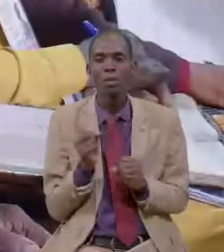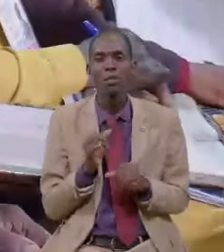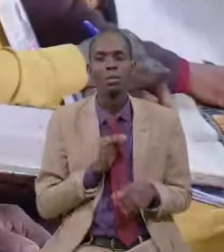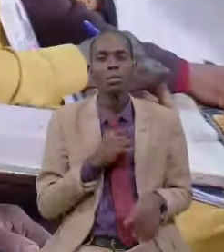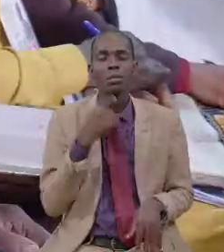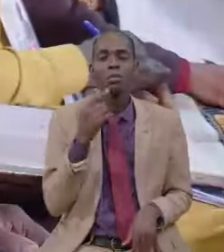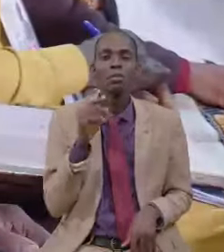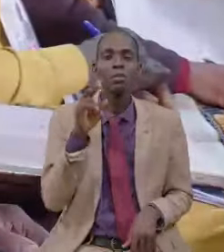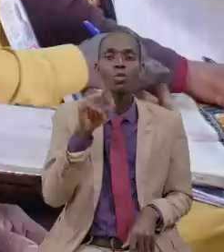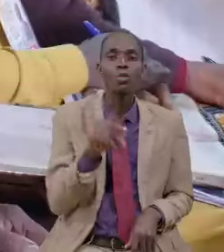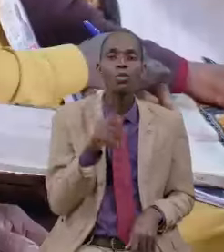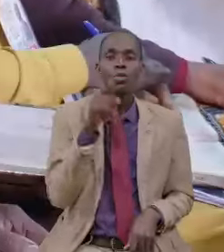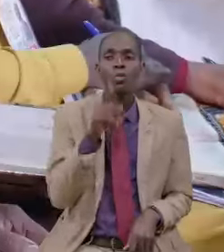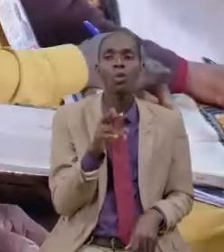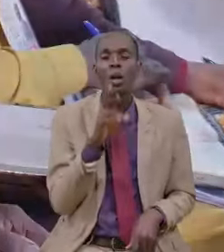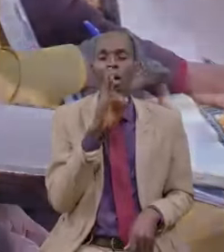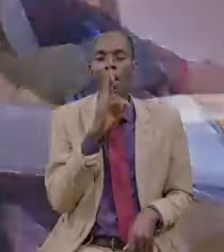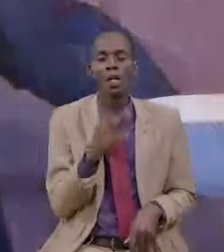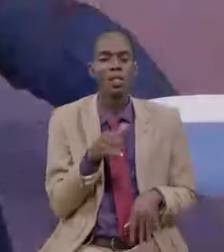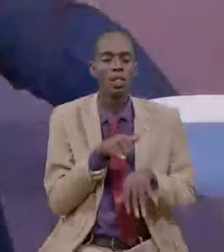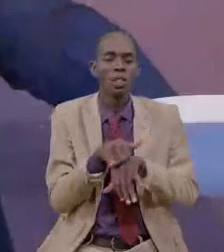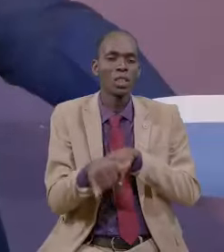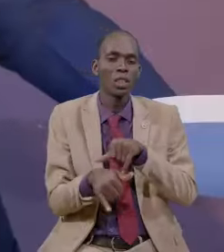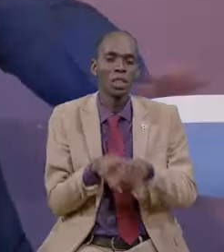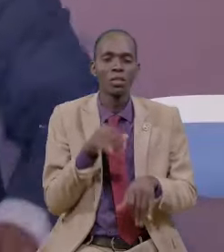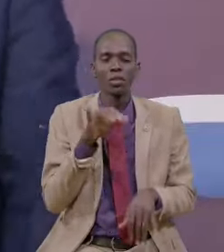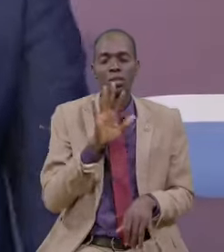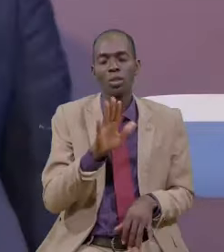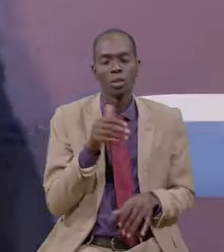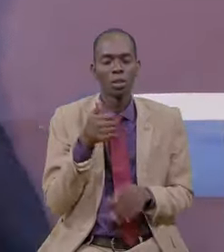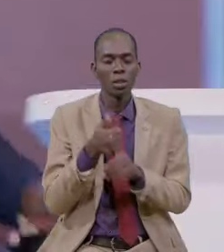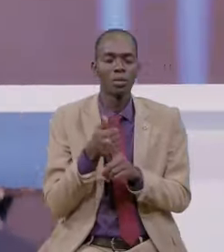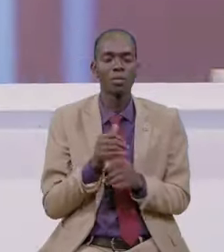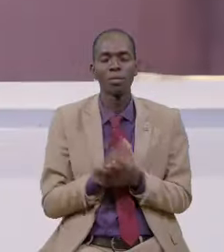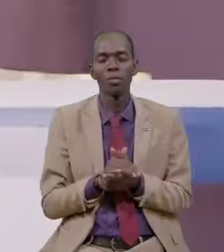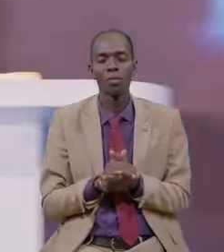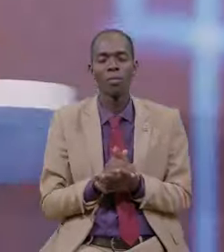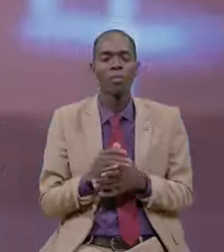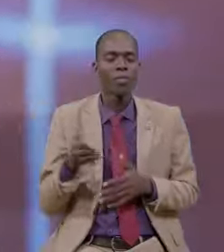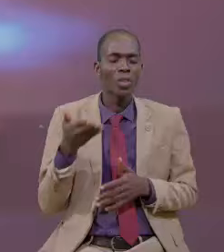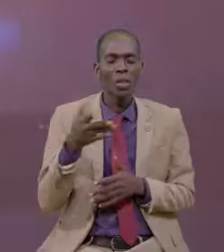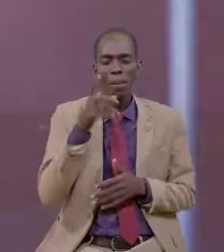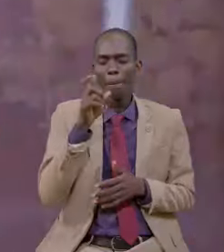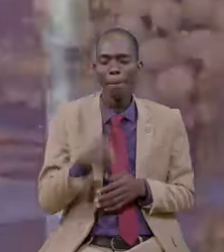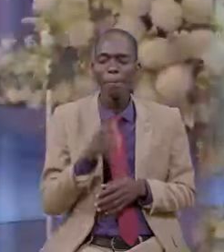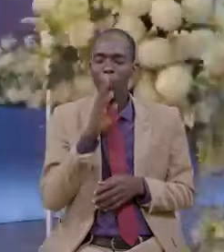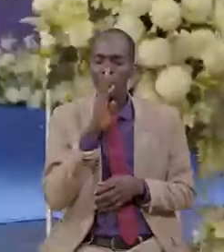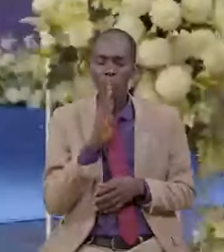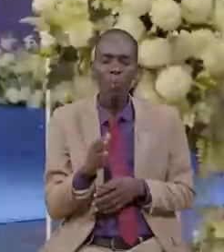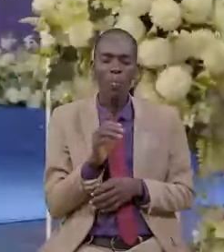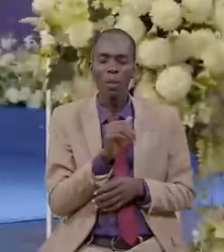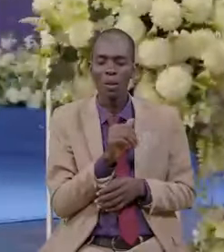are deceived. You are deceiving yourself. There must be a